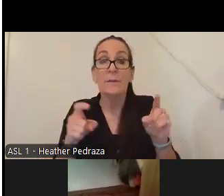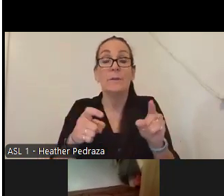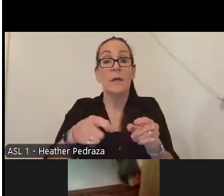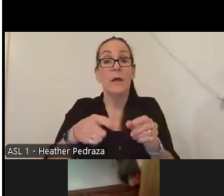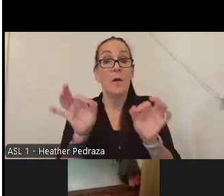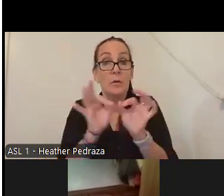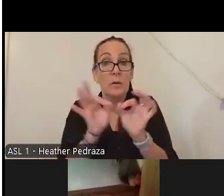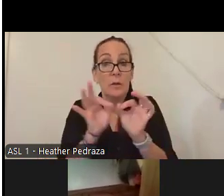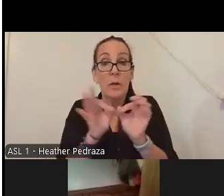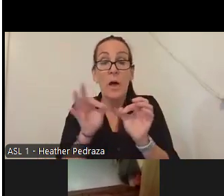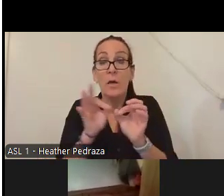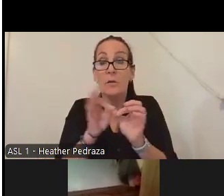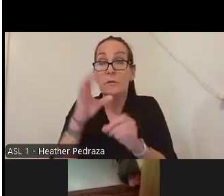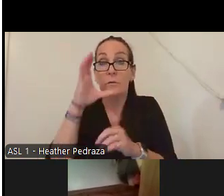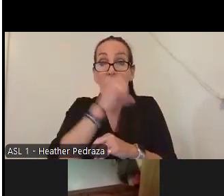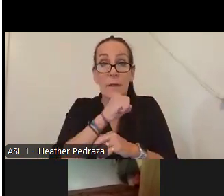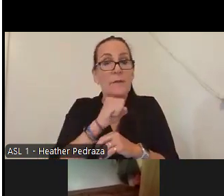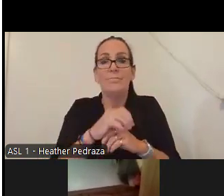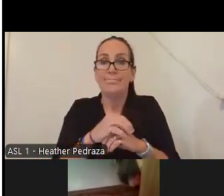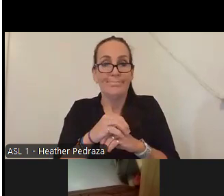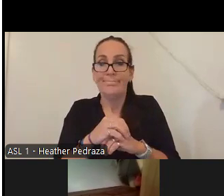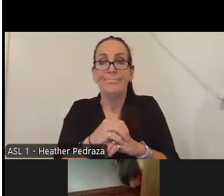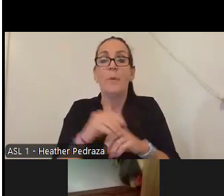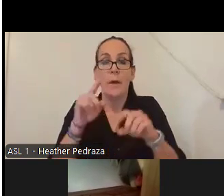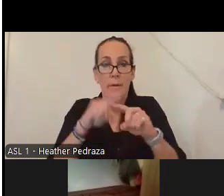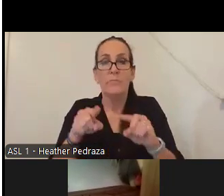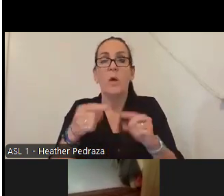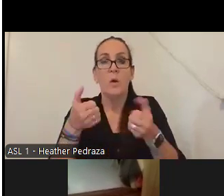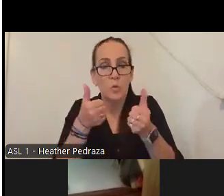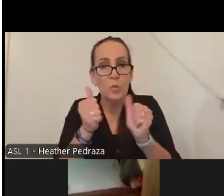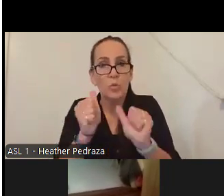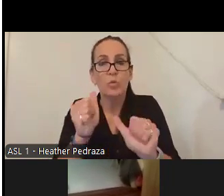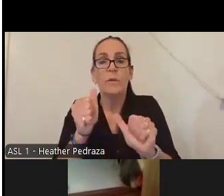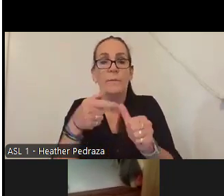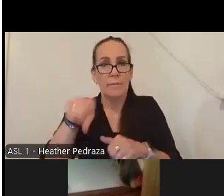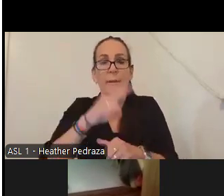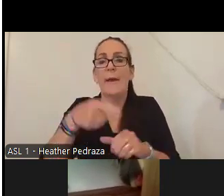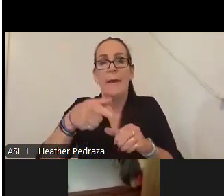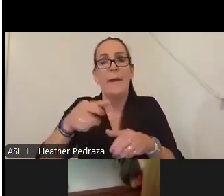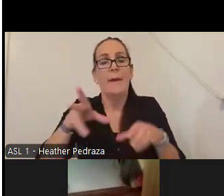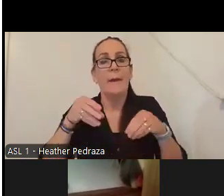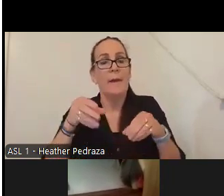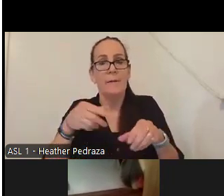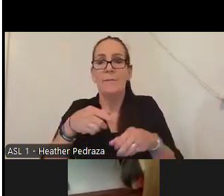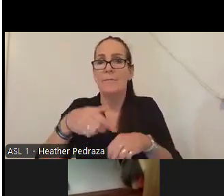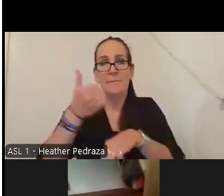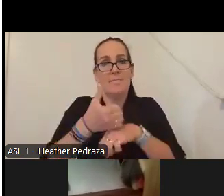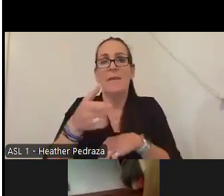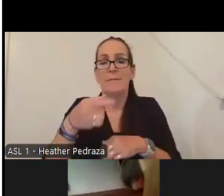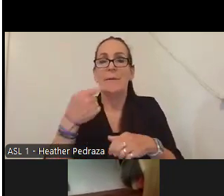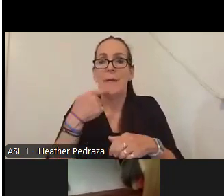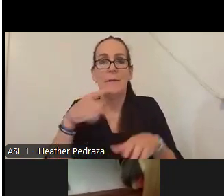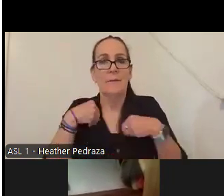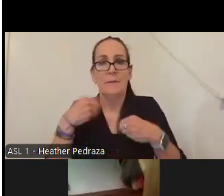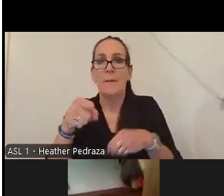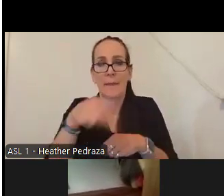they did conclude, both of them, with a recommendation that it was essential to do and with follow-up next steps to complete that